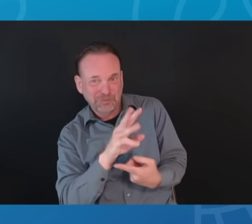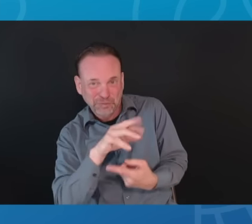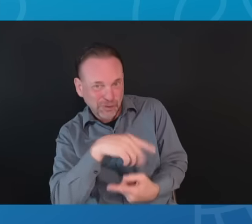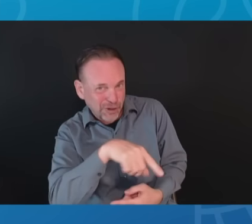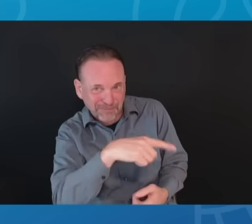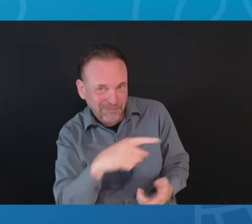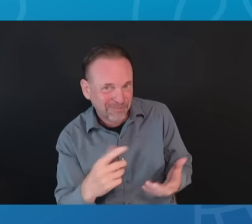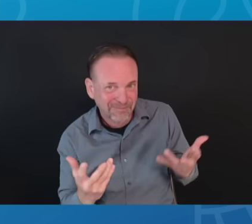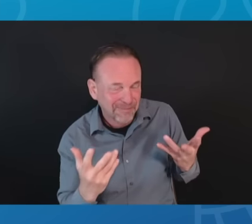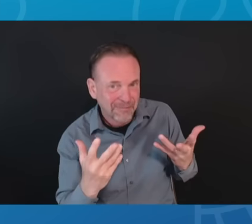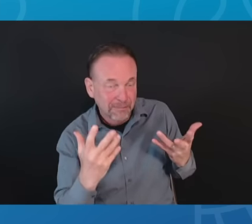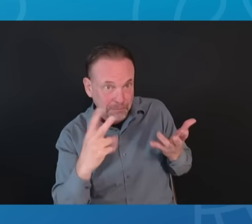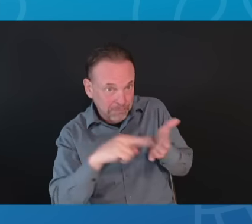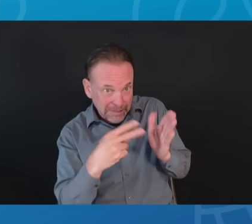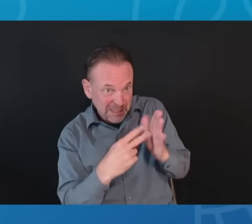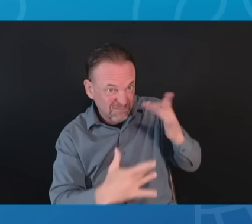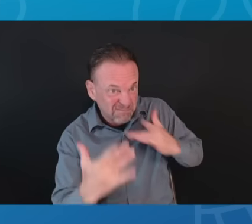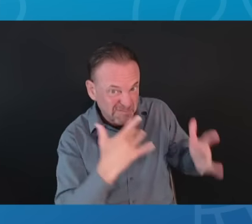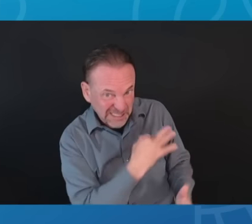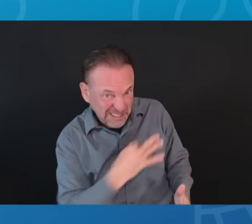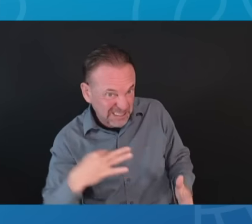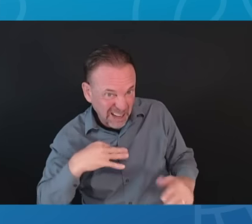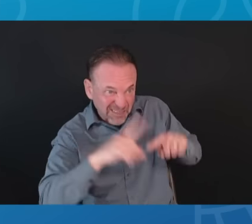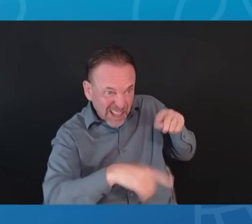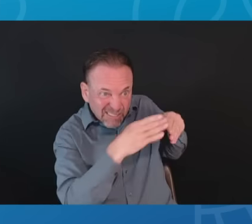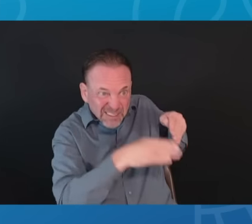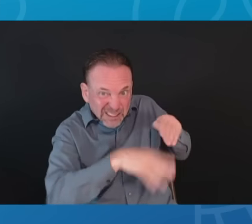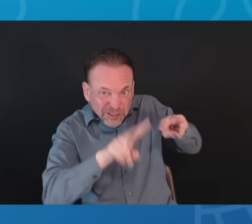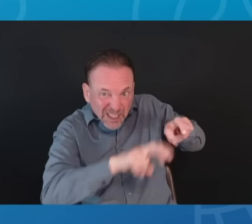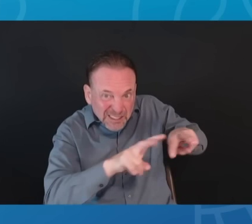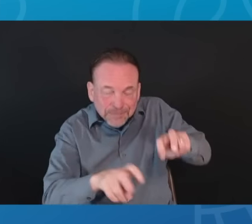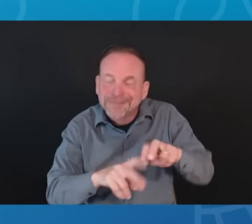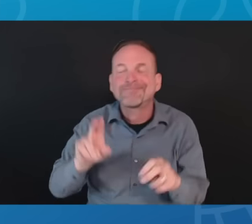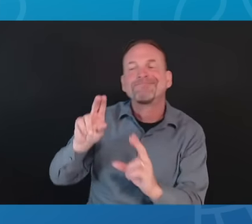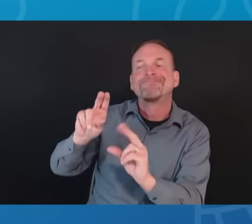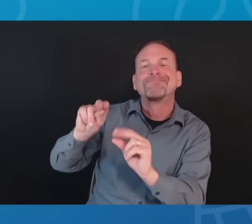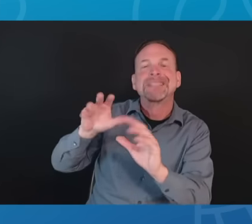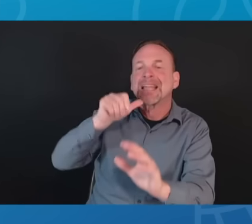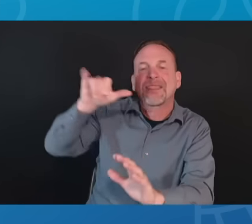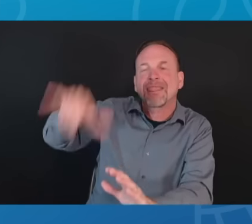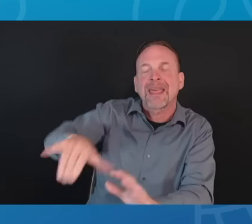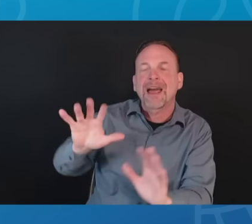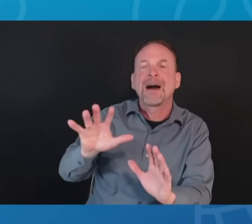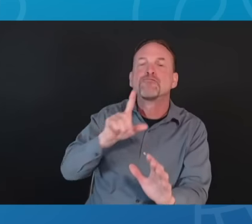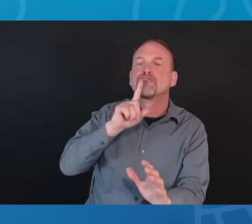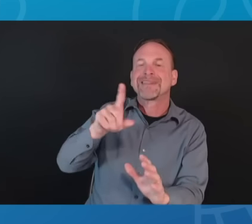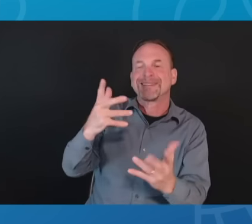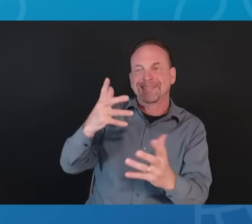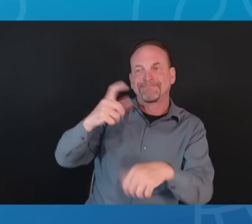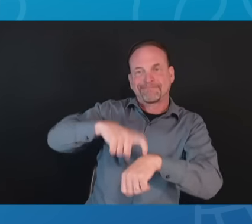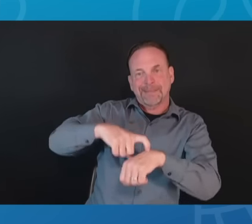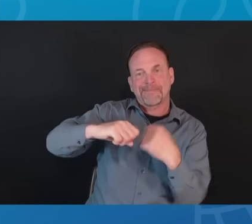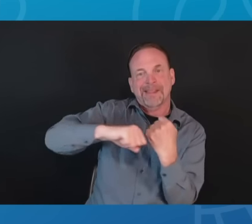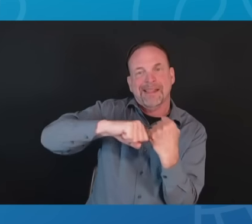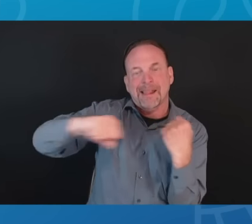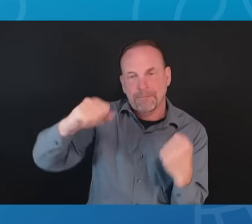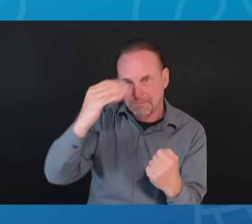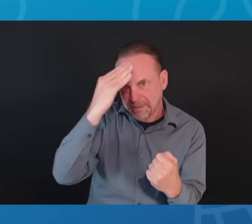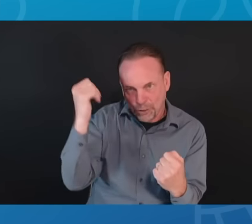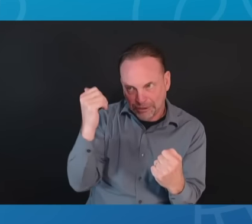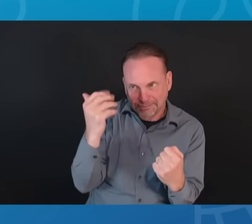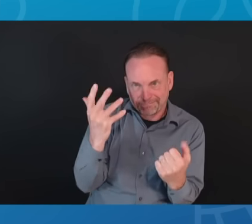Only that it takes us longer to conclude those assessments because of the number of personnel that we have available to conduct them and the very high